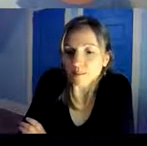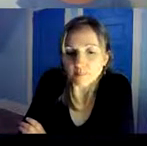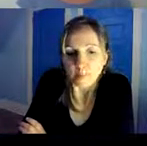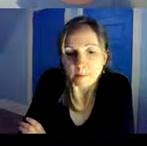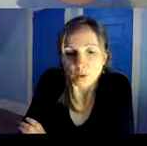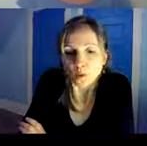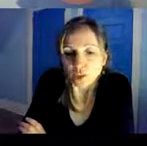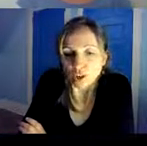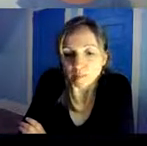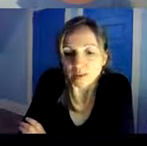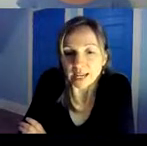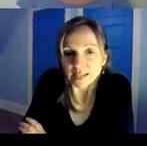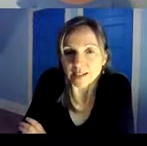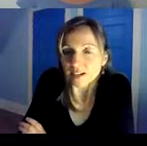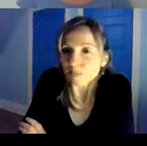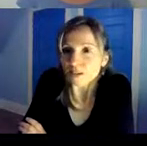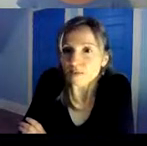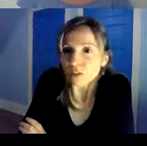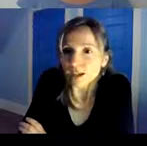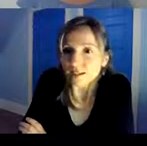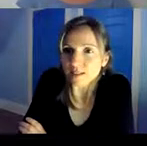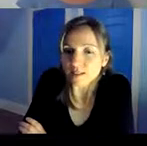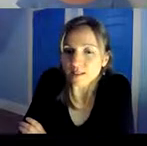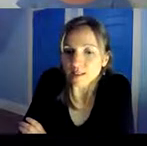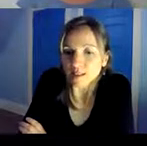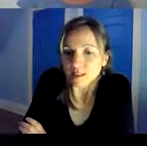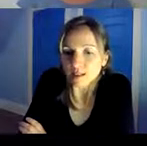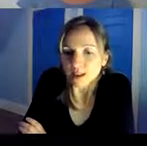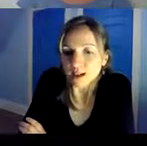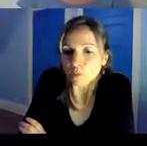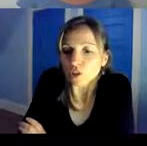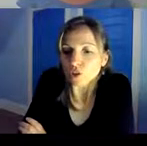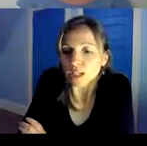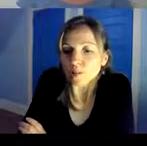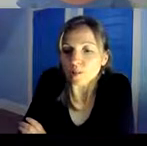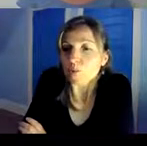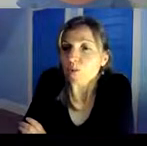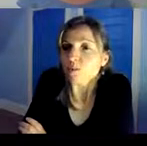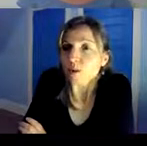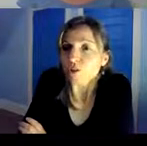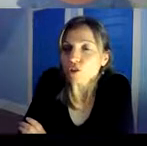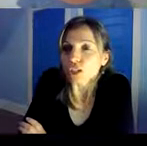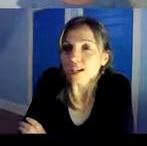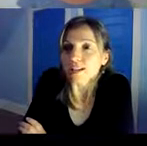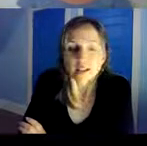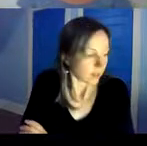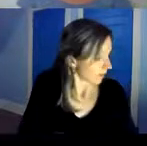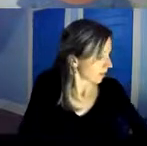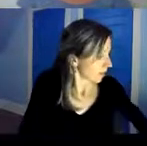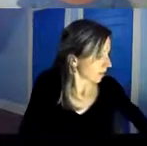shade. Wild strawberry and Canada anemone for sun. And wild geranium would be great for partial